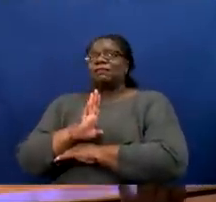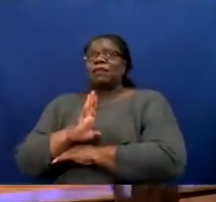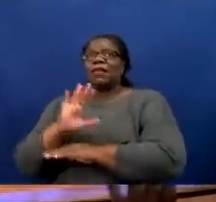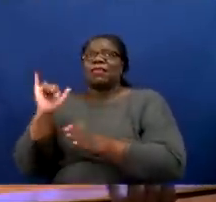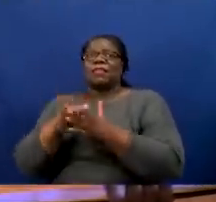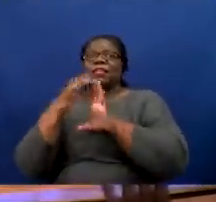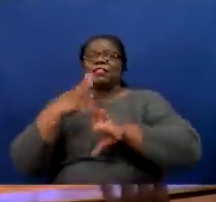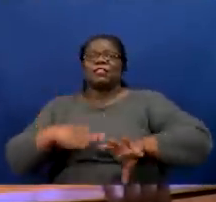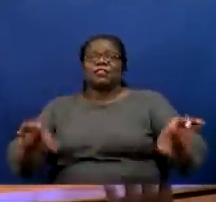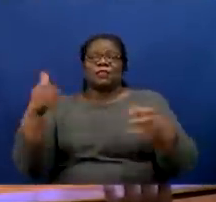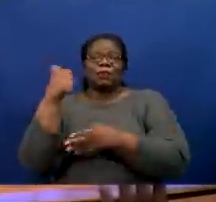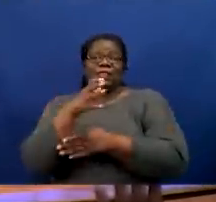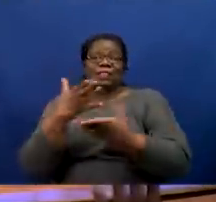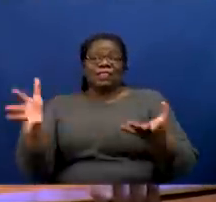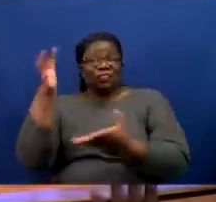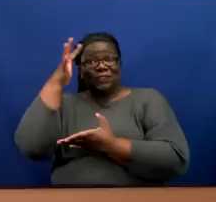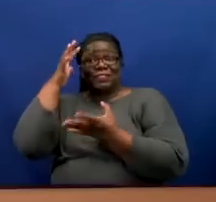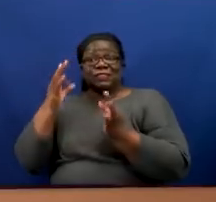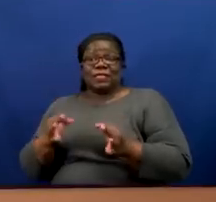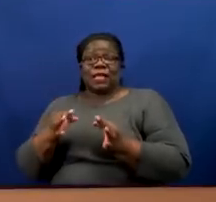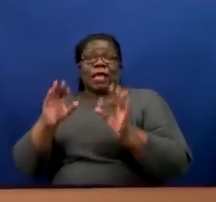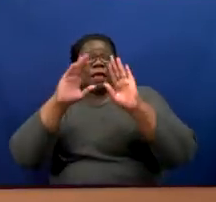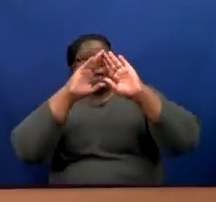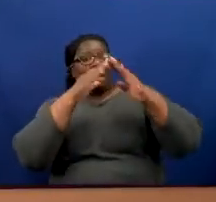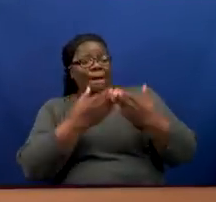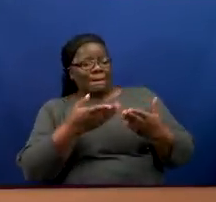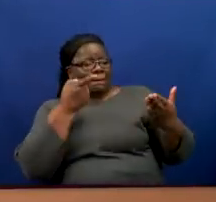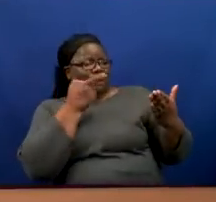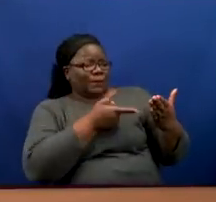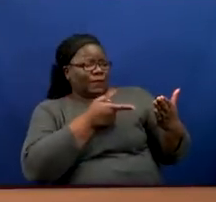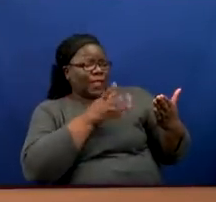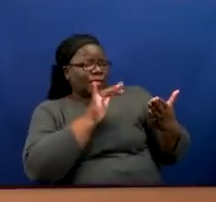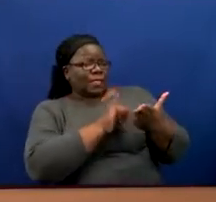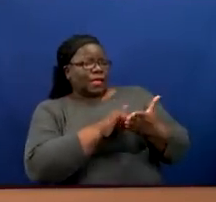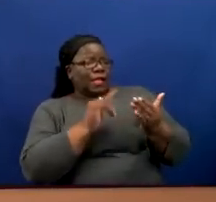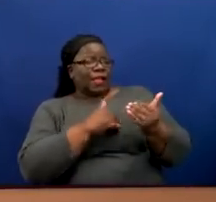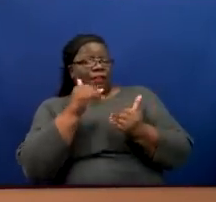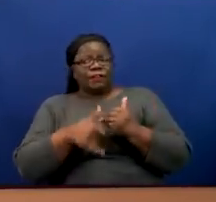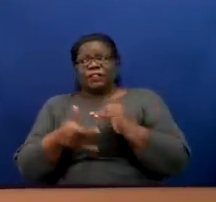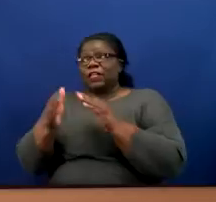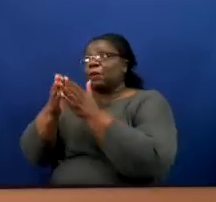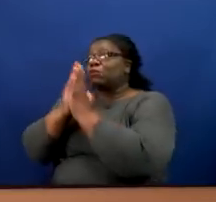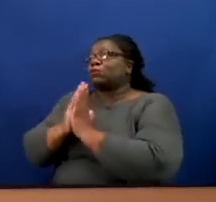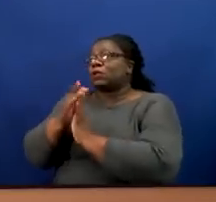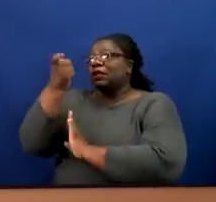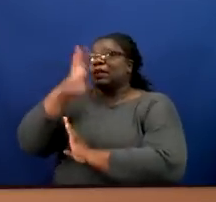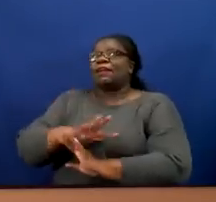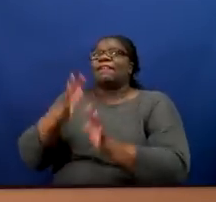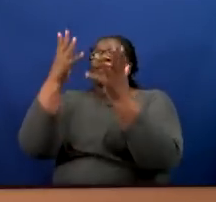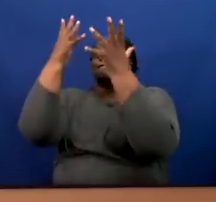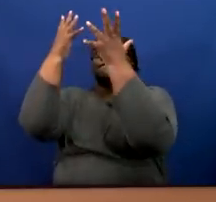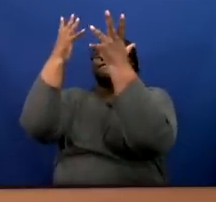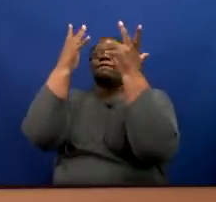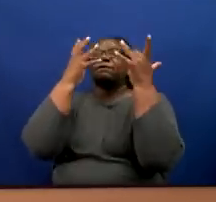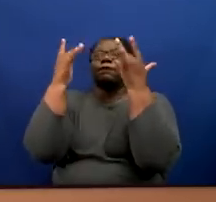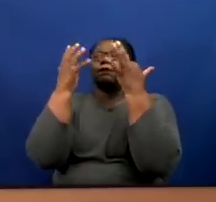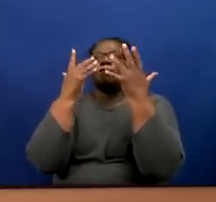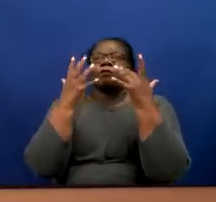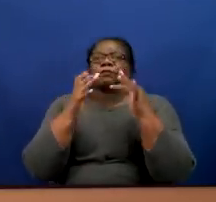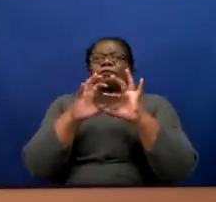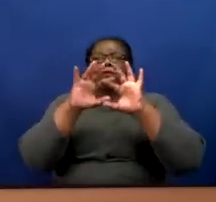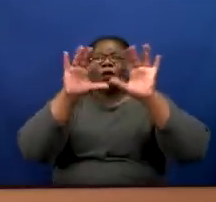do anything you choose to do. And the Bible says that after he called on God, fire came down from heaven